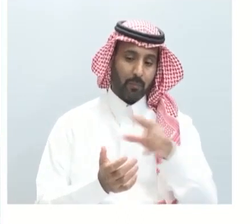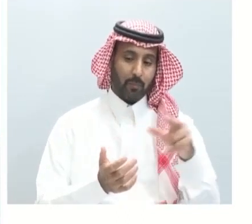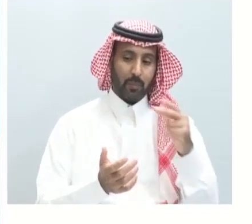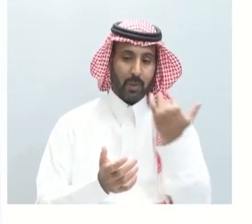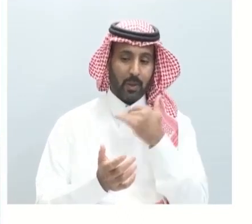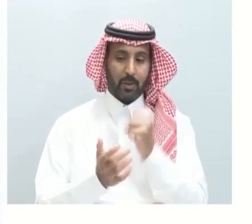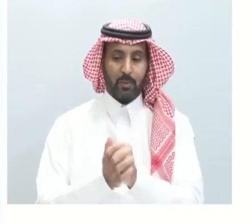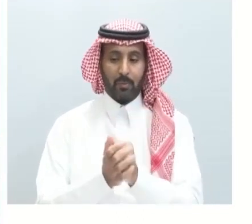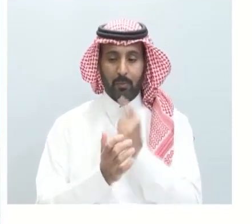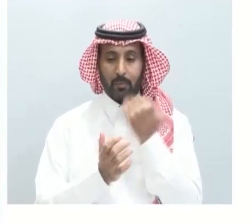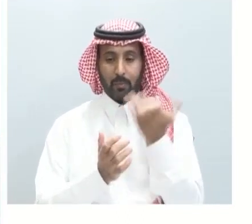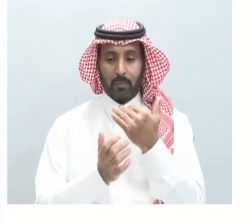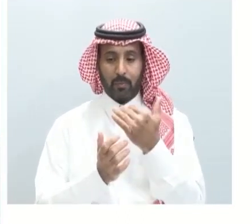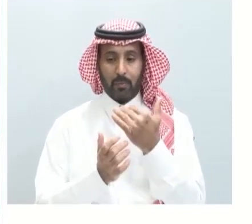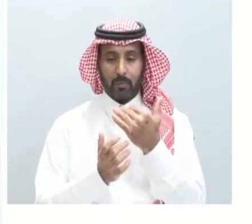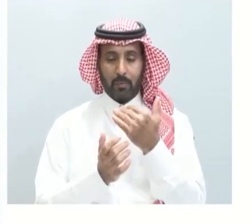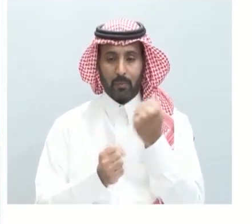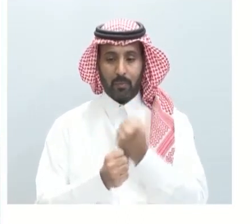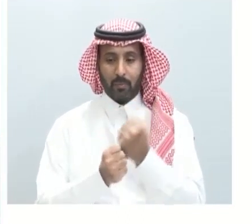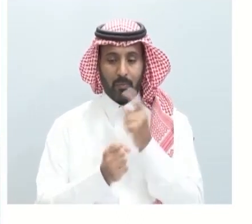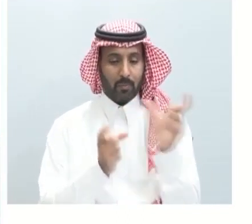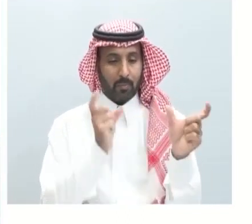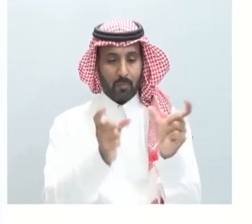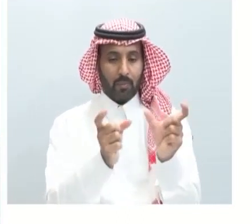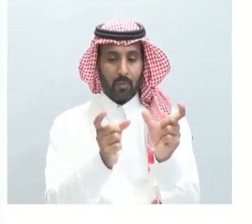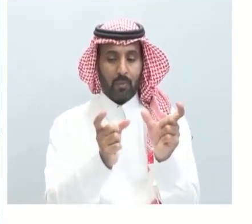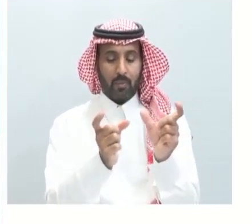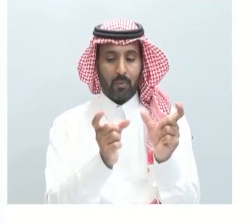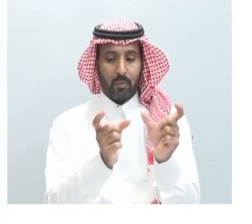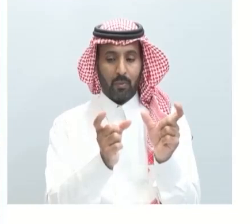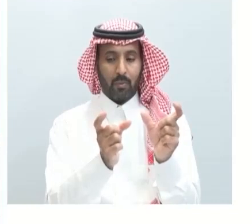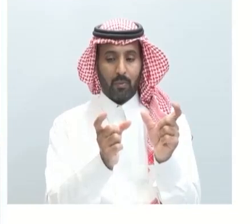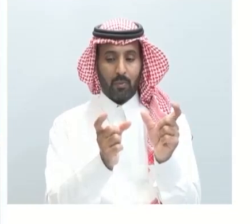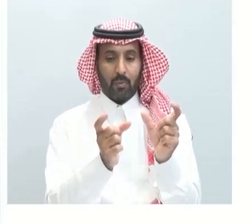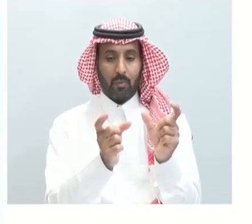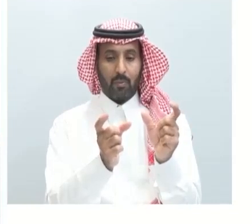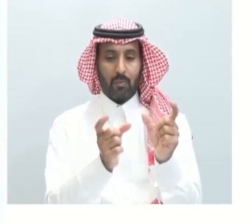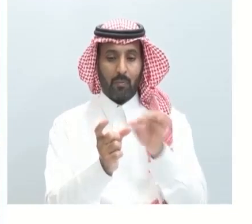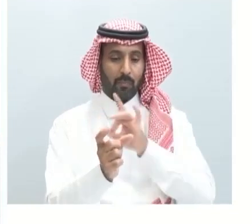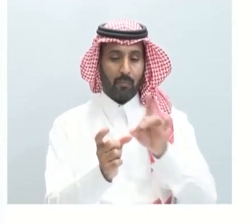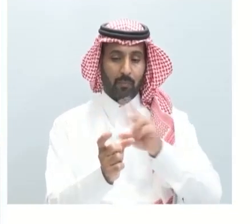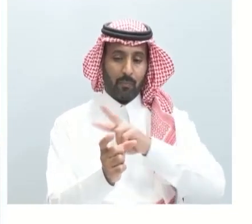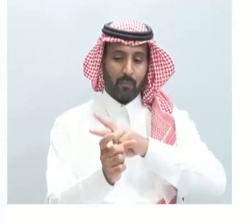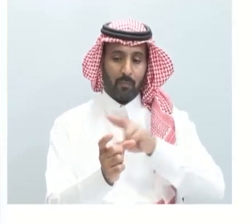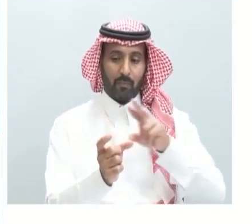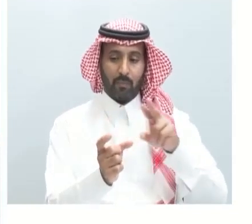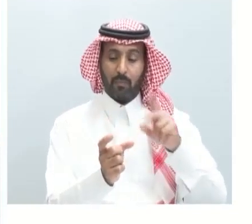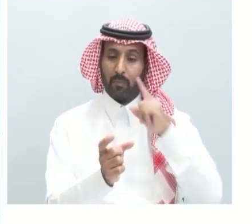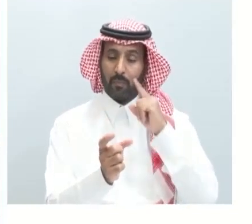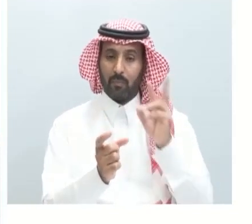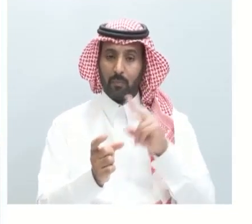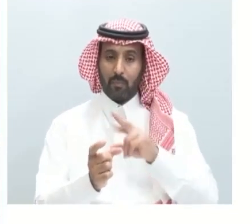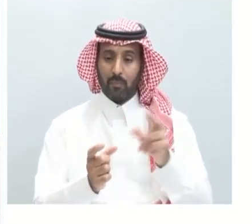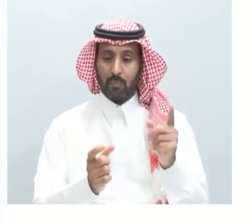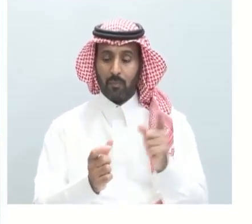English if in English there's a verb next to a preposition it doesn't have to be the same with Arabic